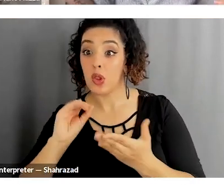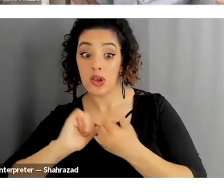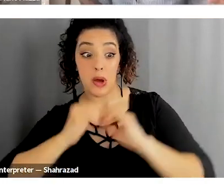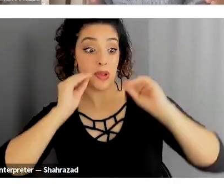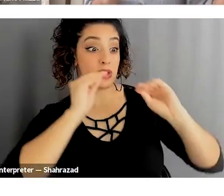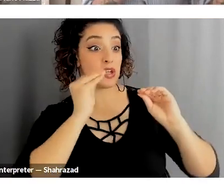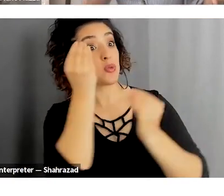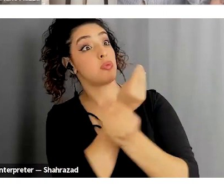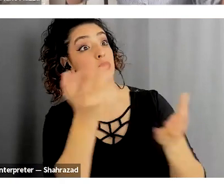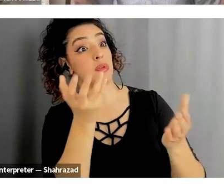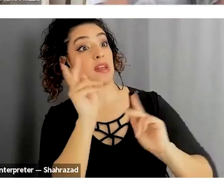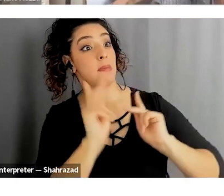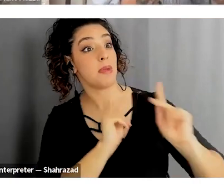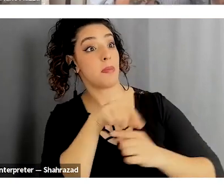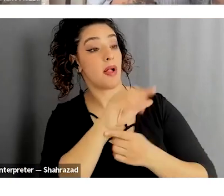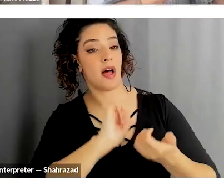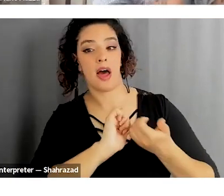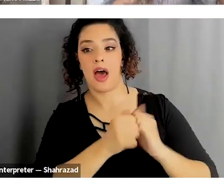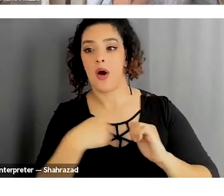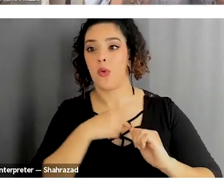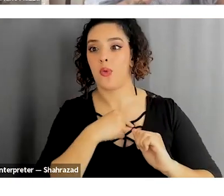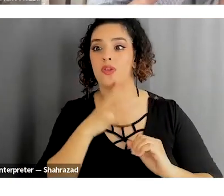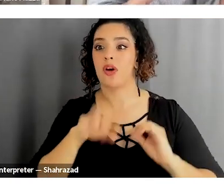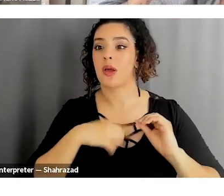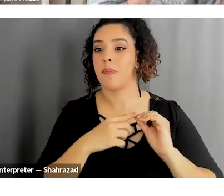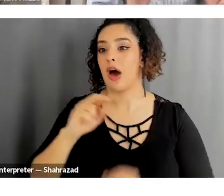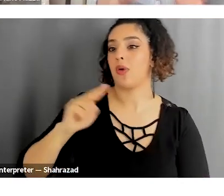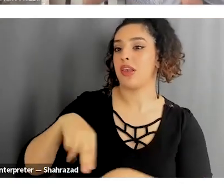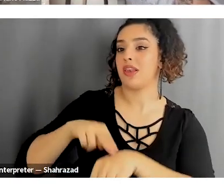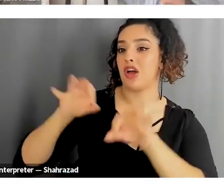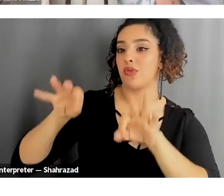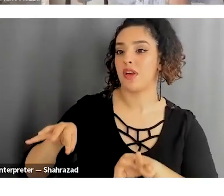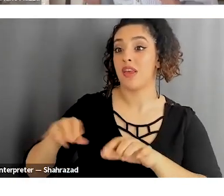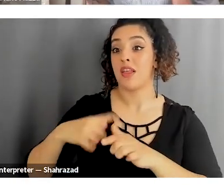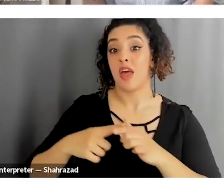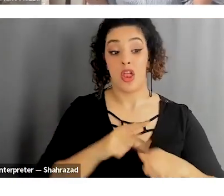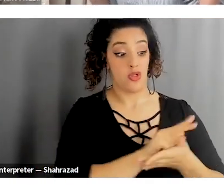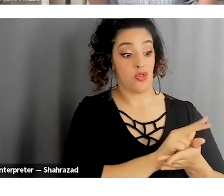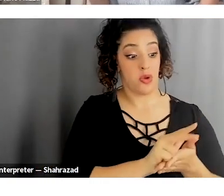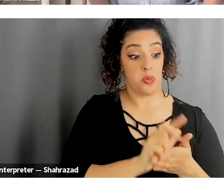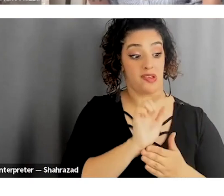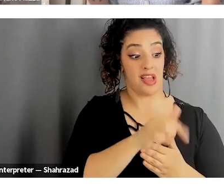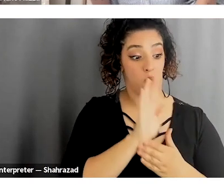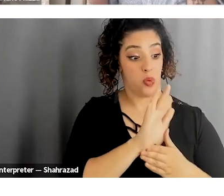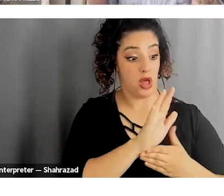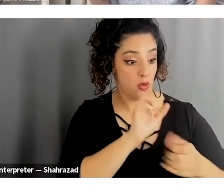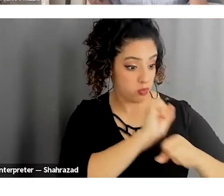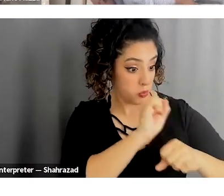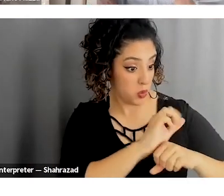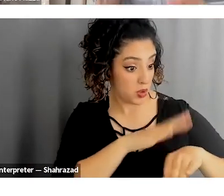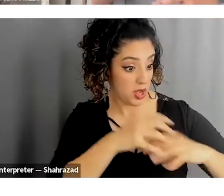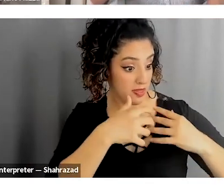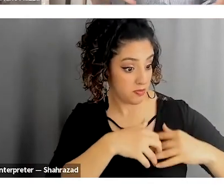spread the gospel of natural dyes. And then, for 3 weeks, you actually like work on the machines. And then for 3 weeks, maybe, I don't know why I said 3 weeks, it just